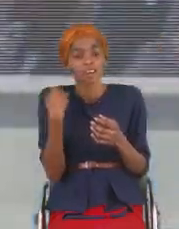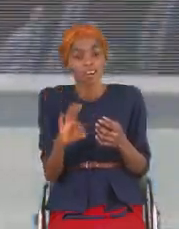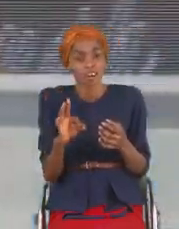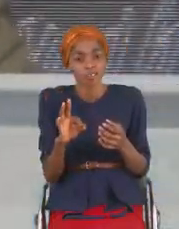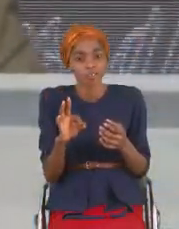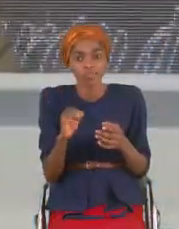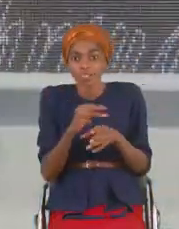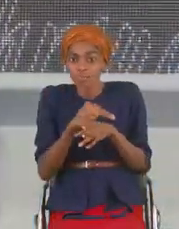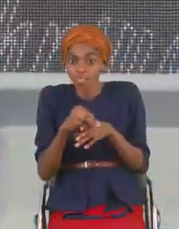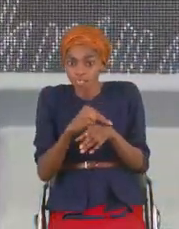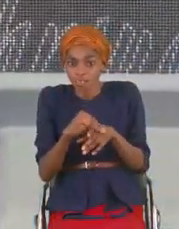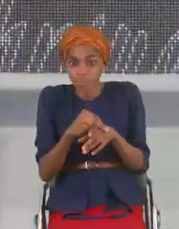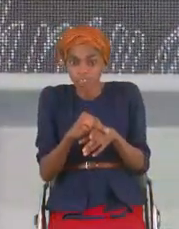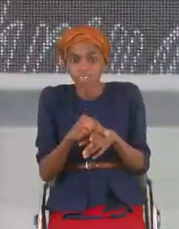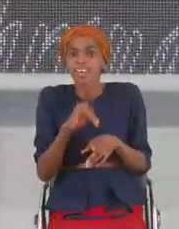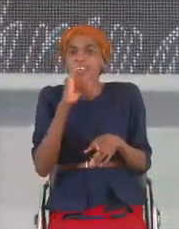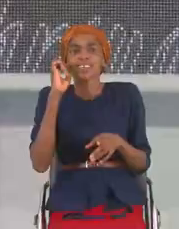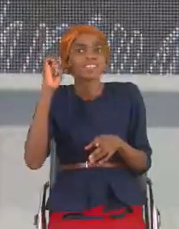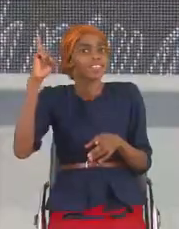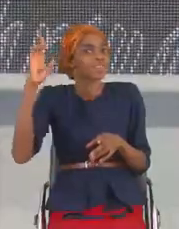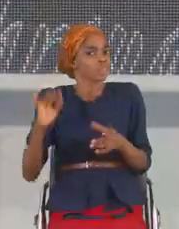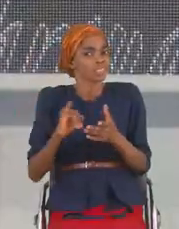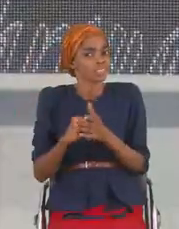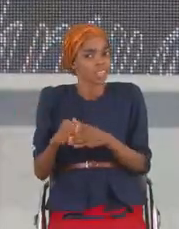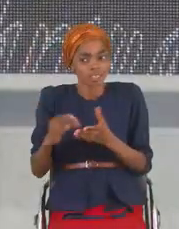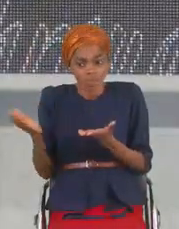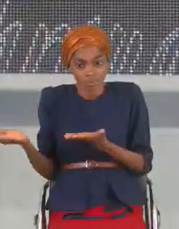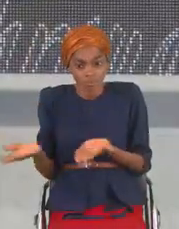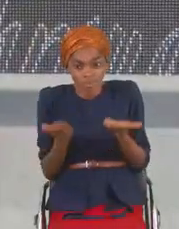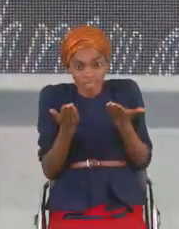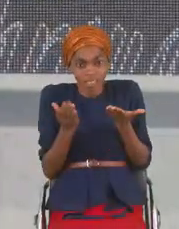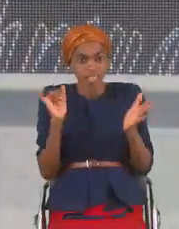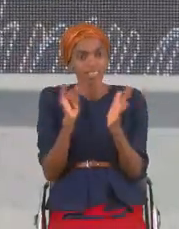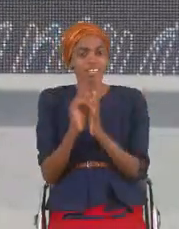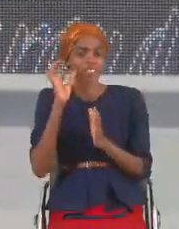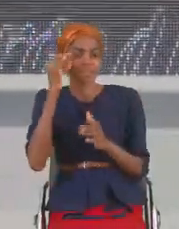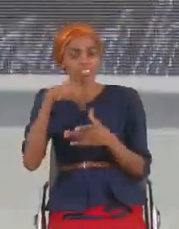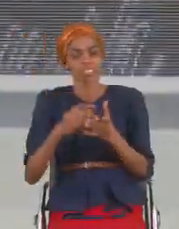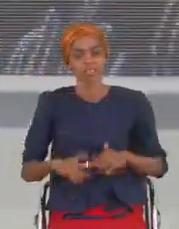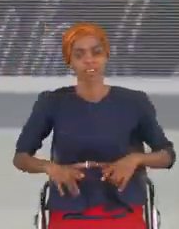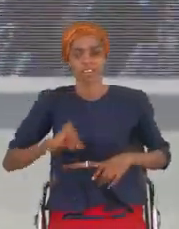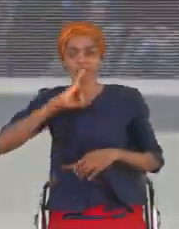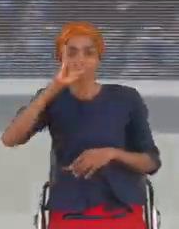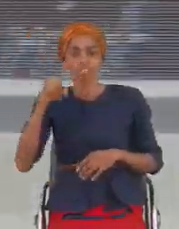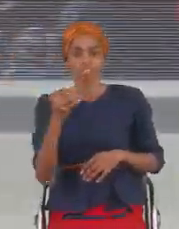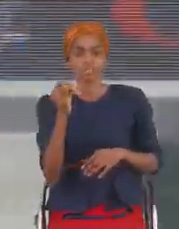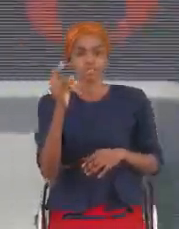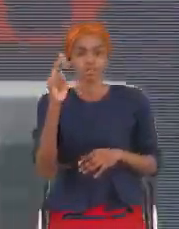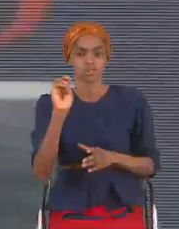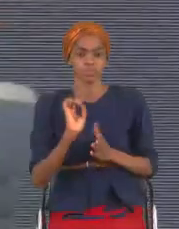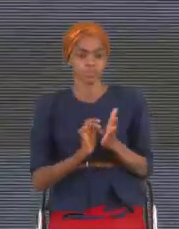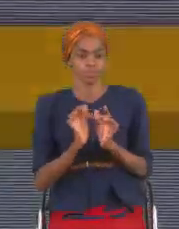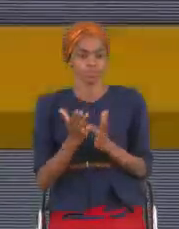the ministry is the one that will bring up that fruit in your life. In John chapter